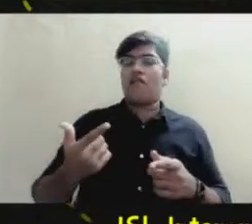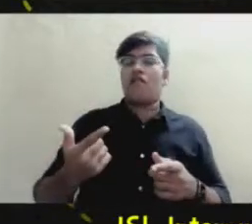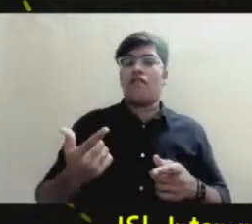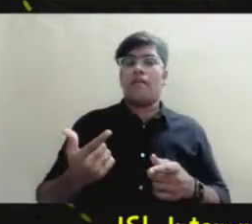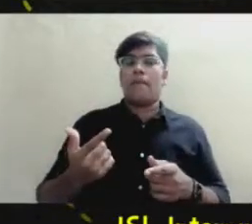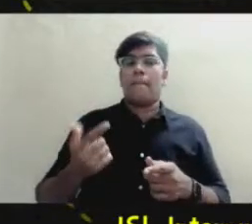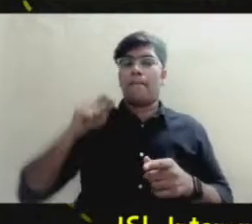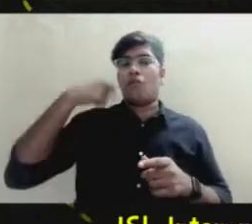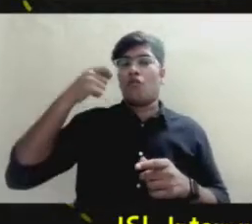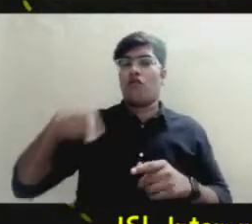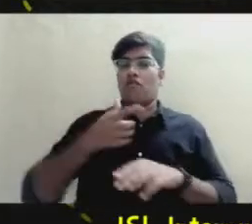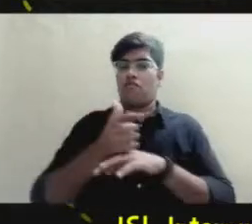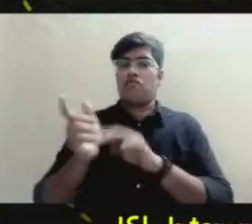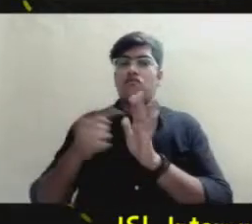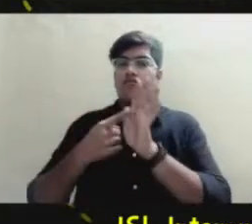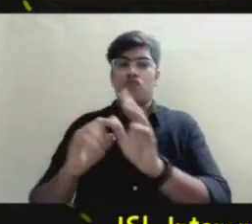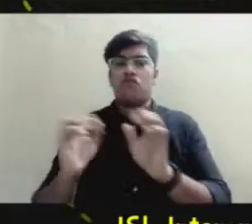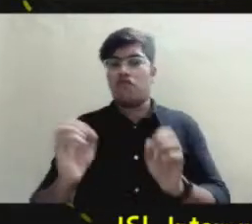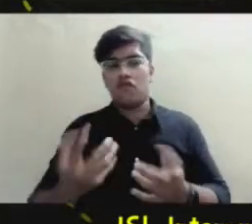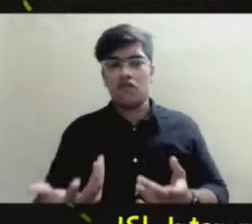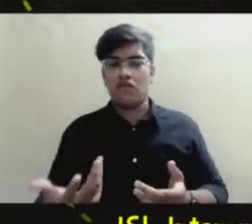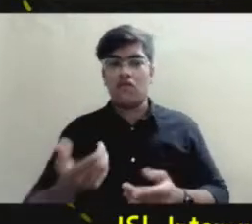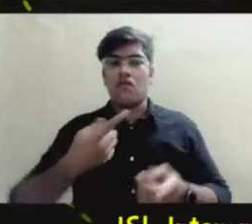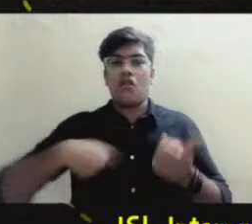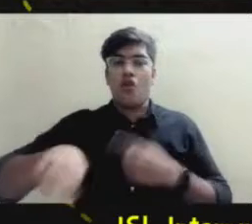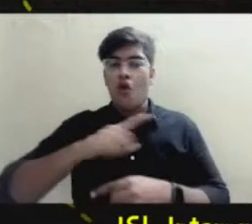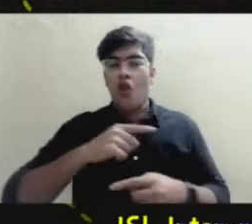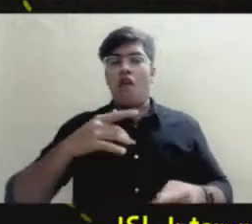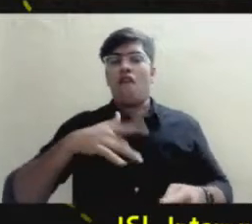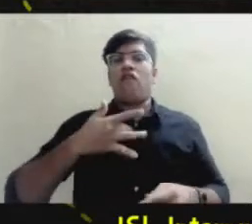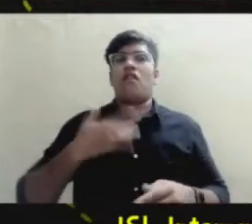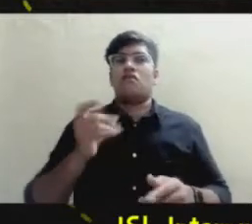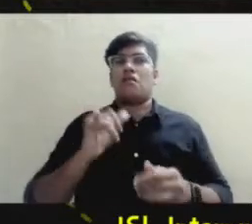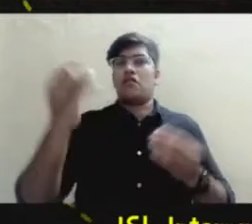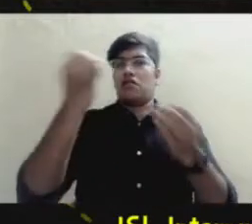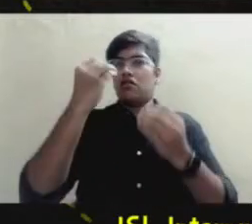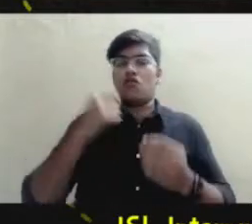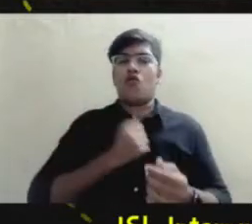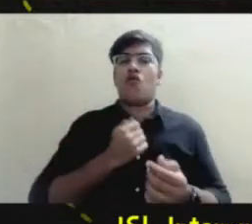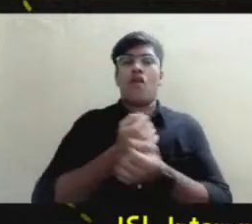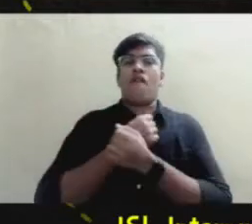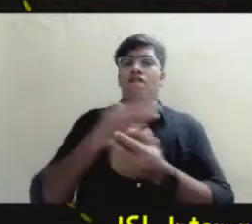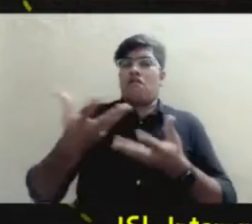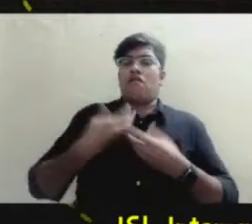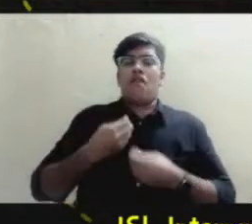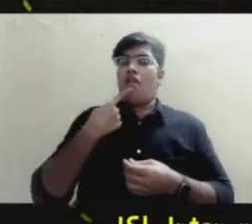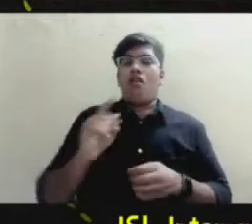therefore, aren't so many of us conditioned to not receive love in our everyday?